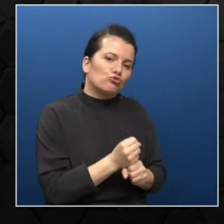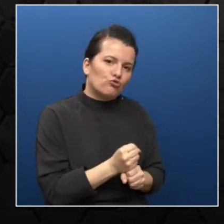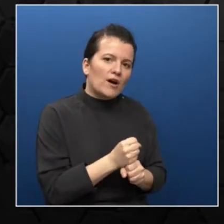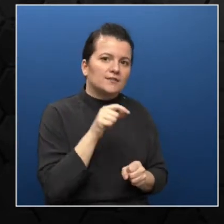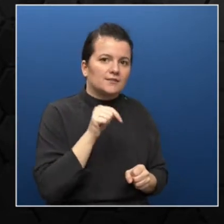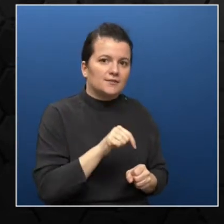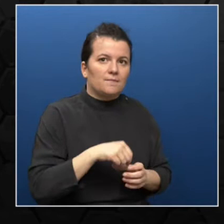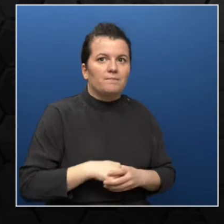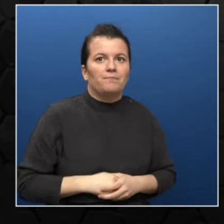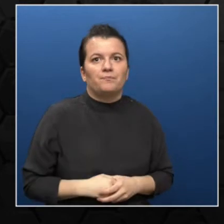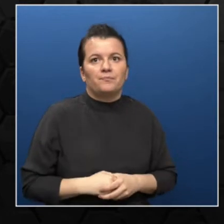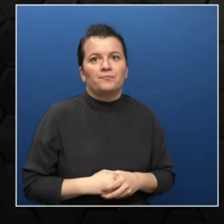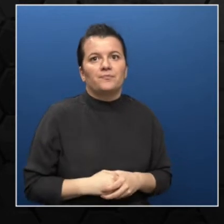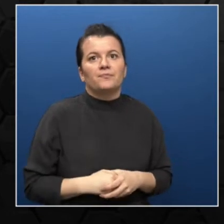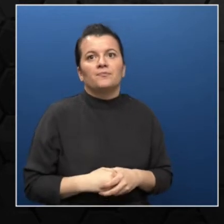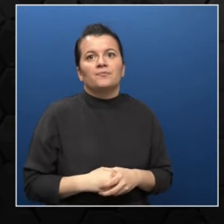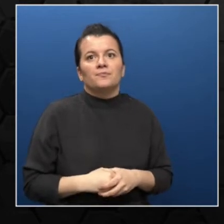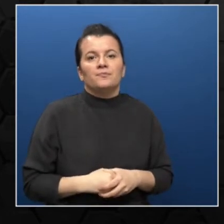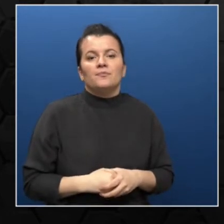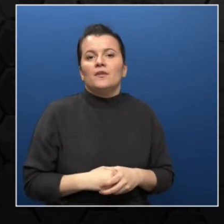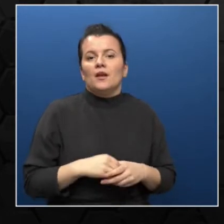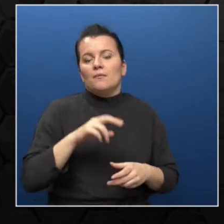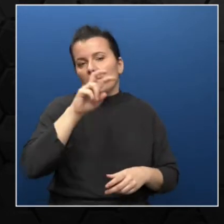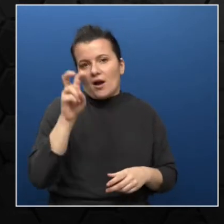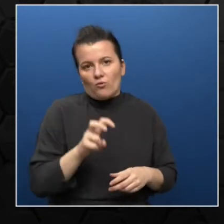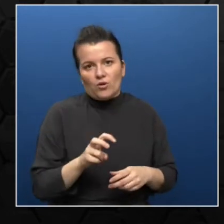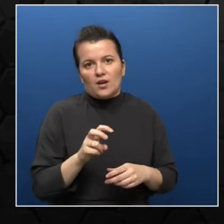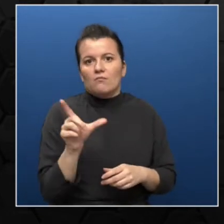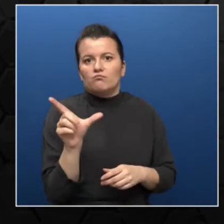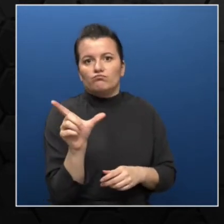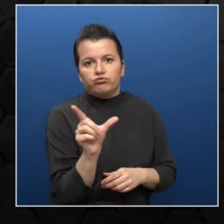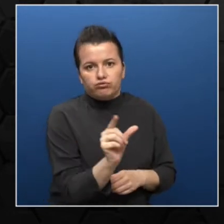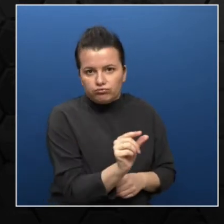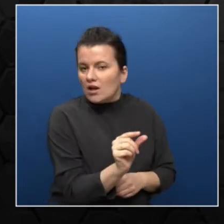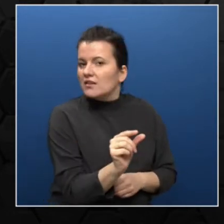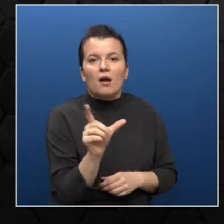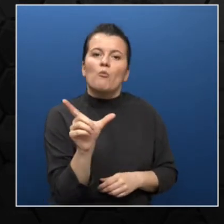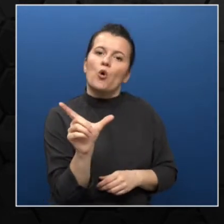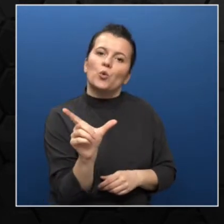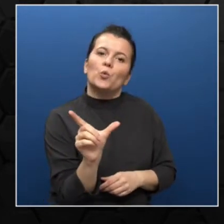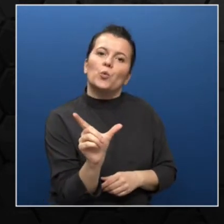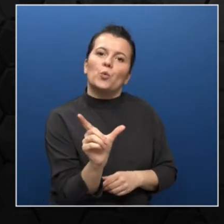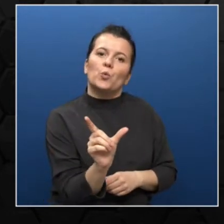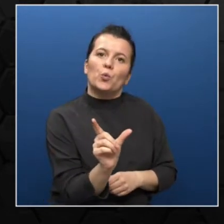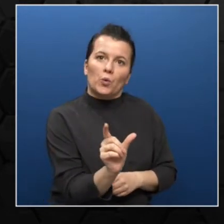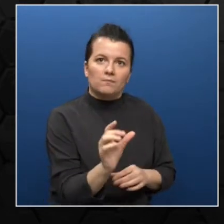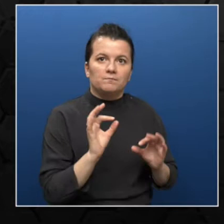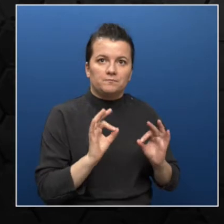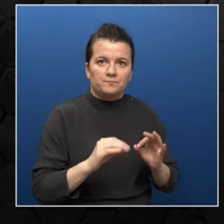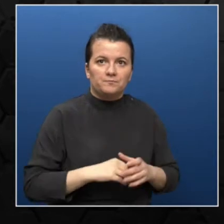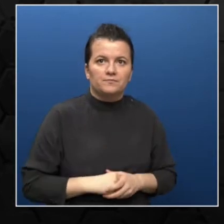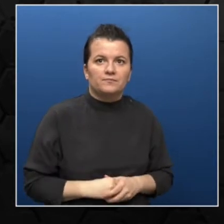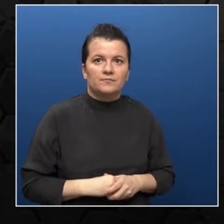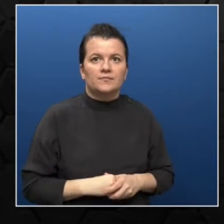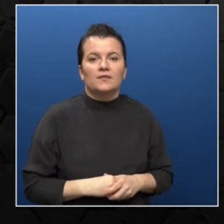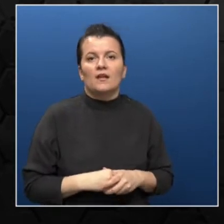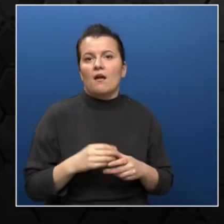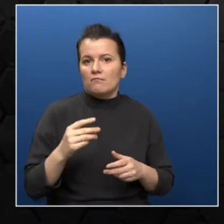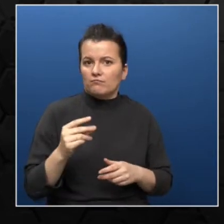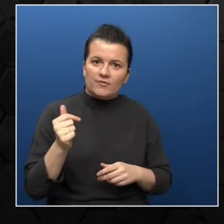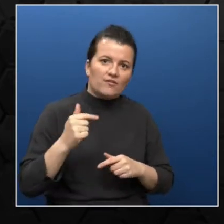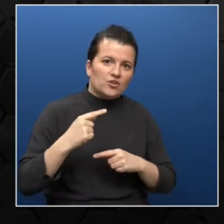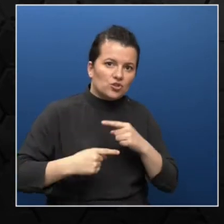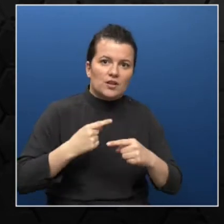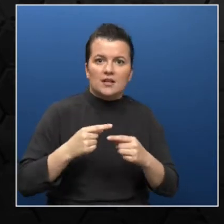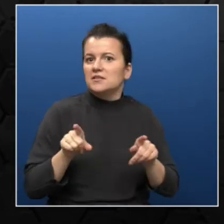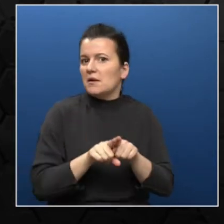the important point. Efficient models are thus required for better computation and deployment of such